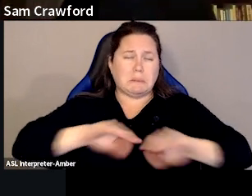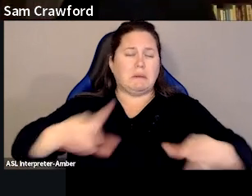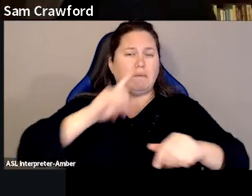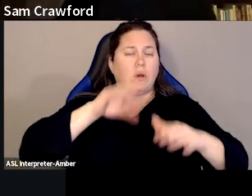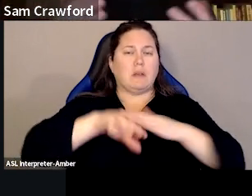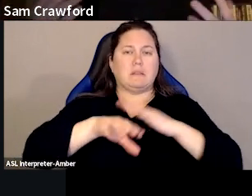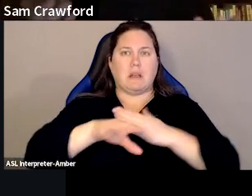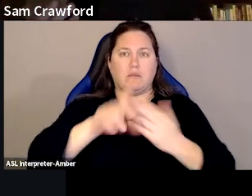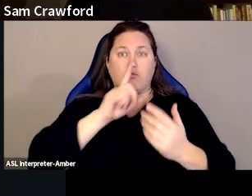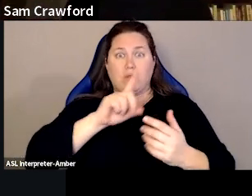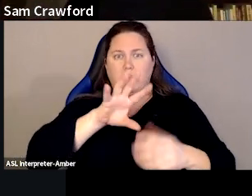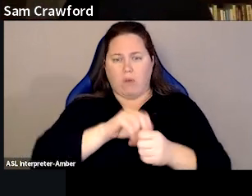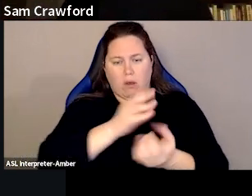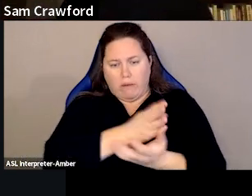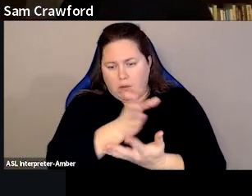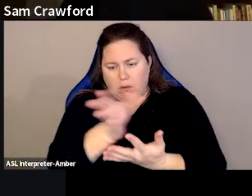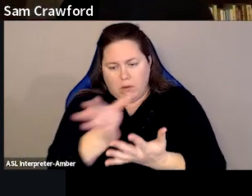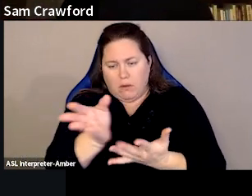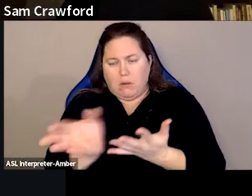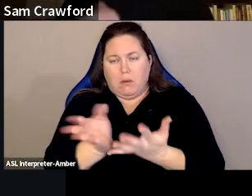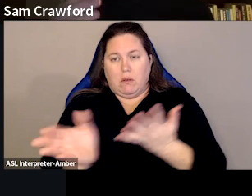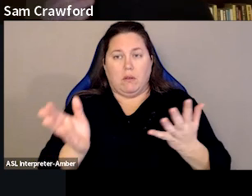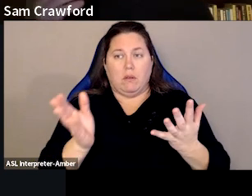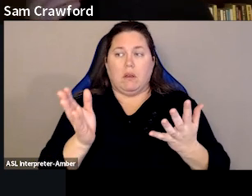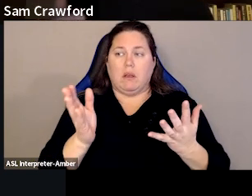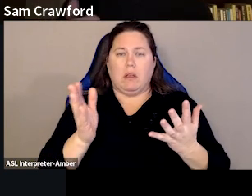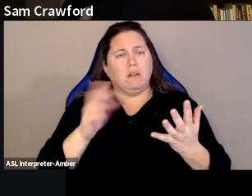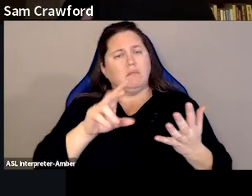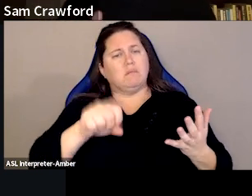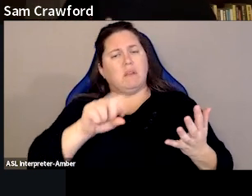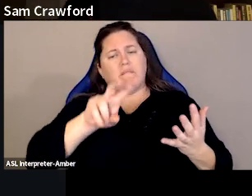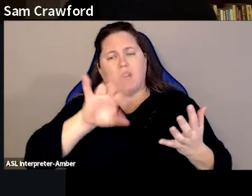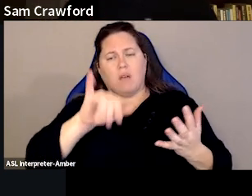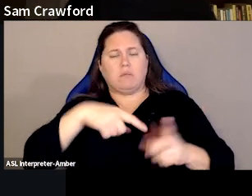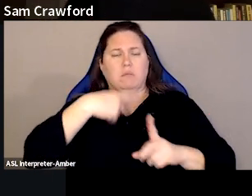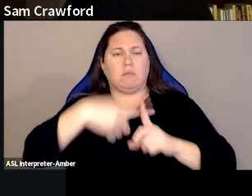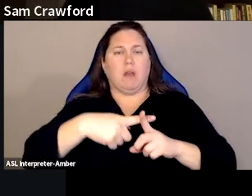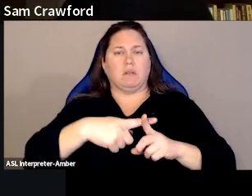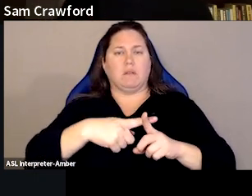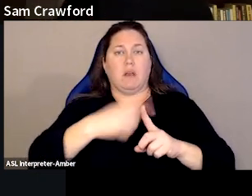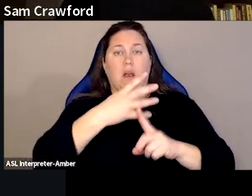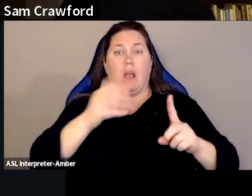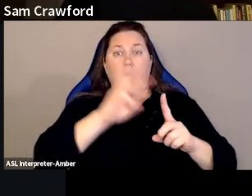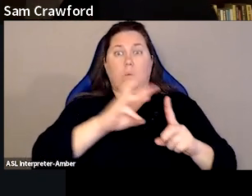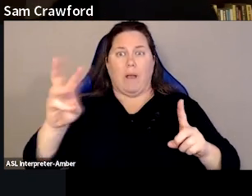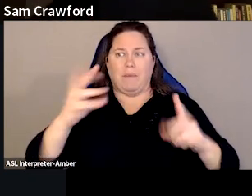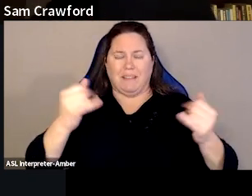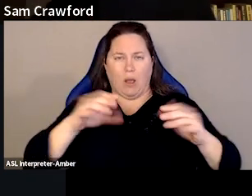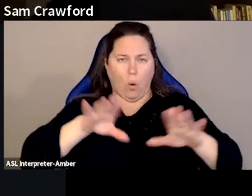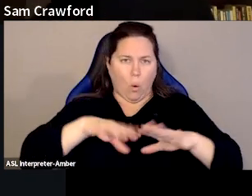single area, and it's an extremely positive move, and it's opened the web up to millions more people than